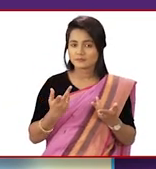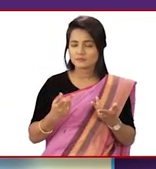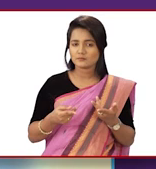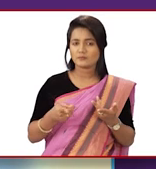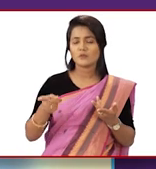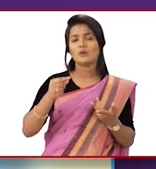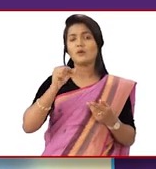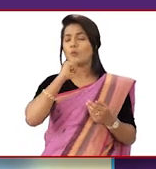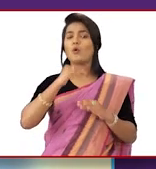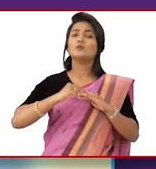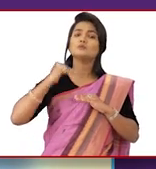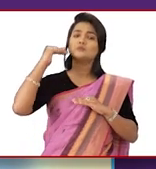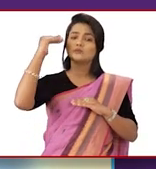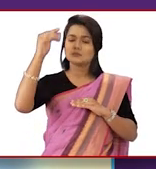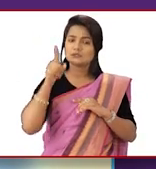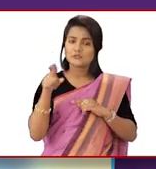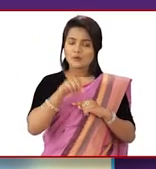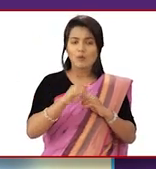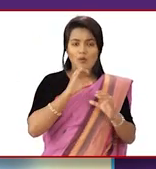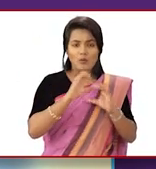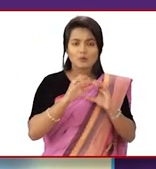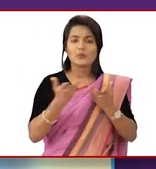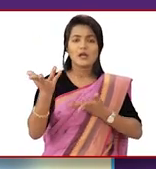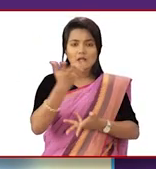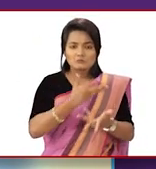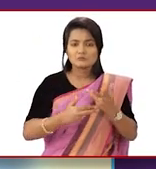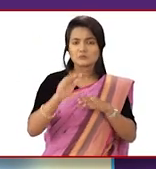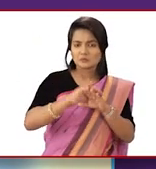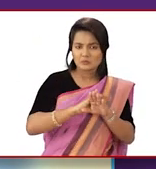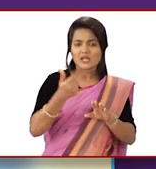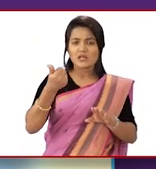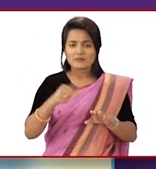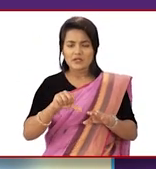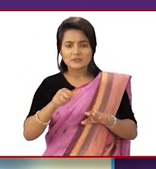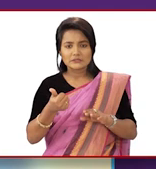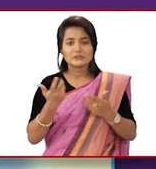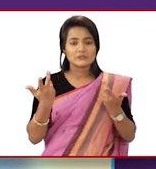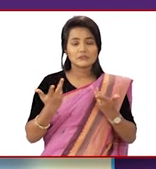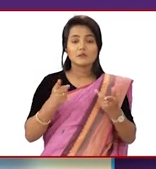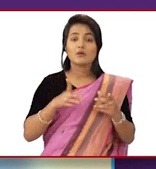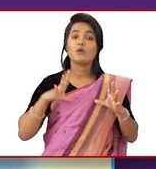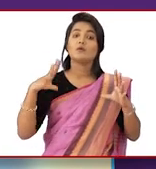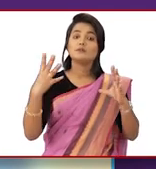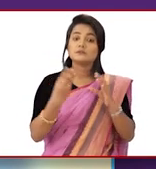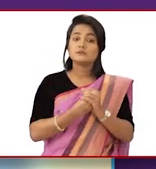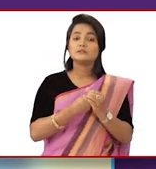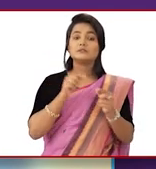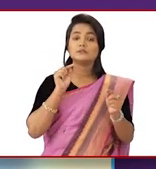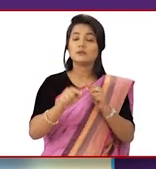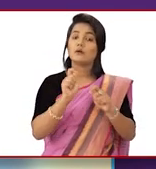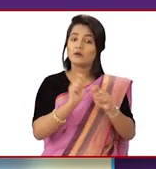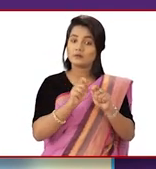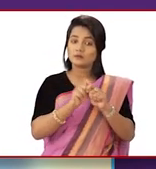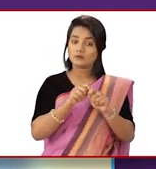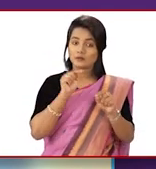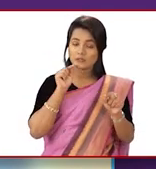older boys are behaving with young, you know, girls around them. Or, that's how you build